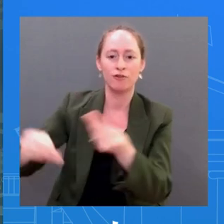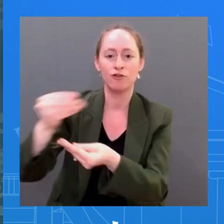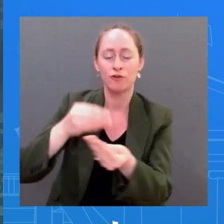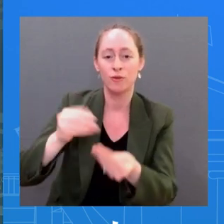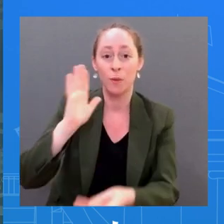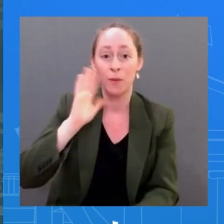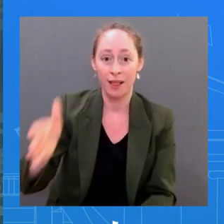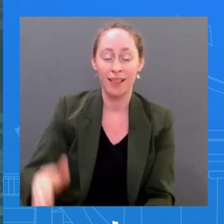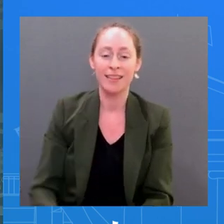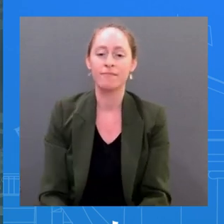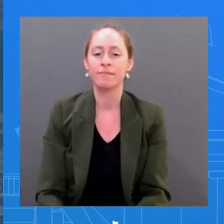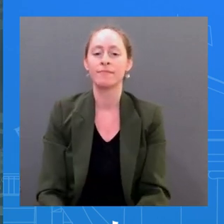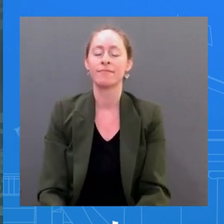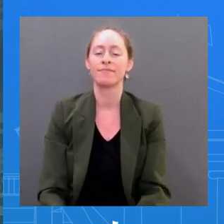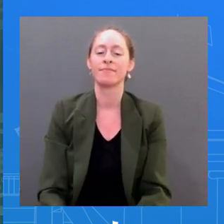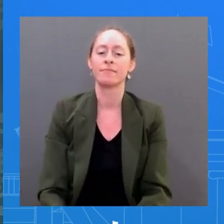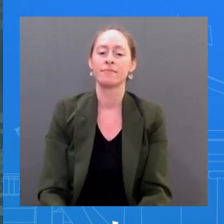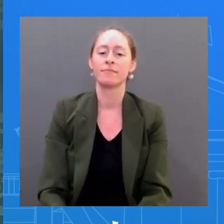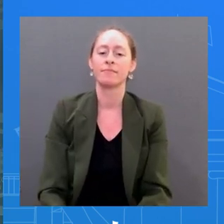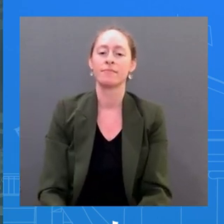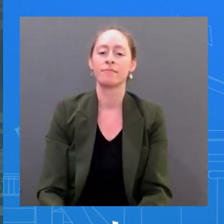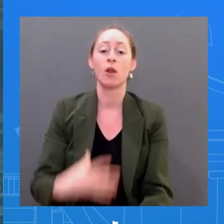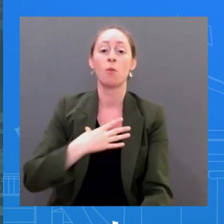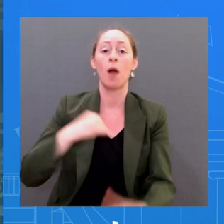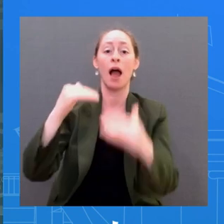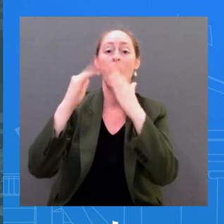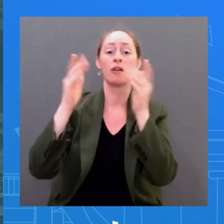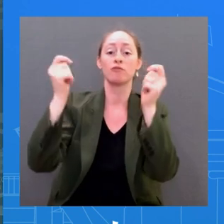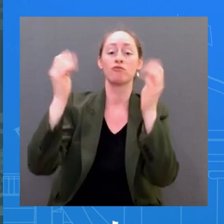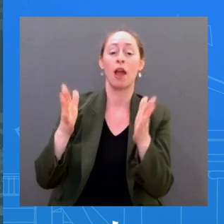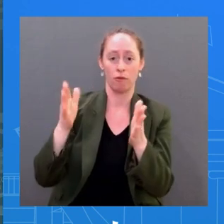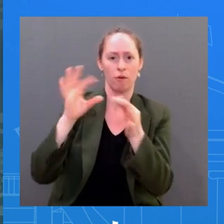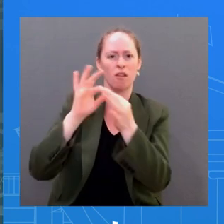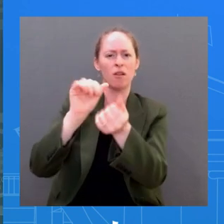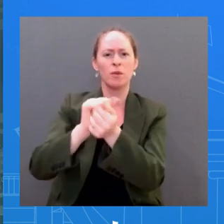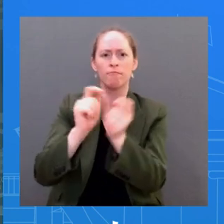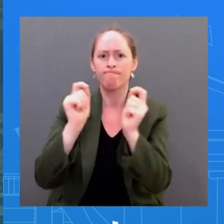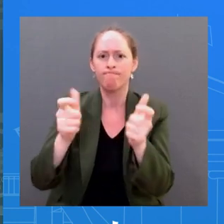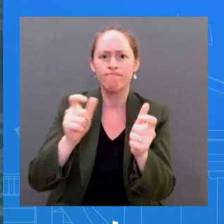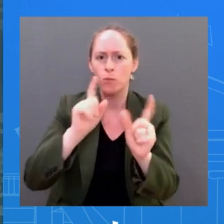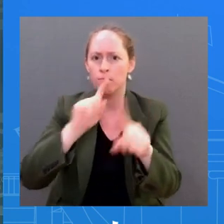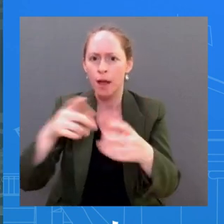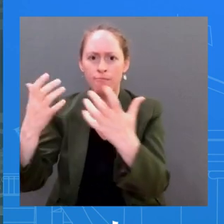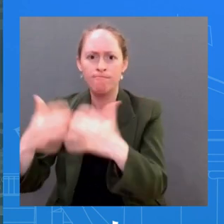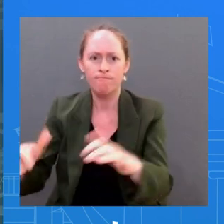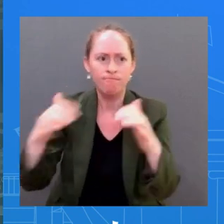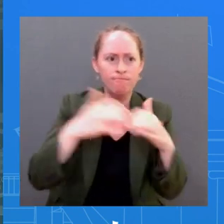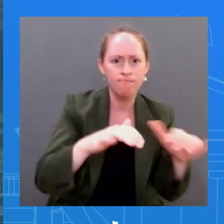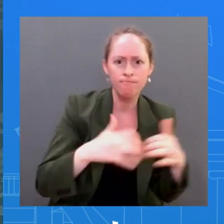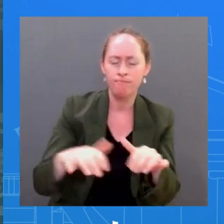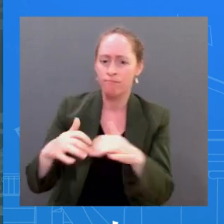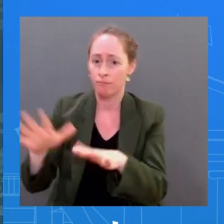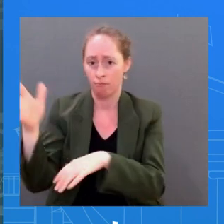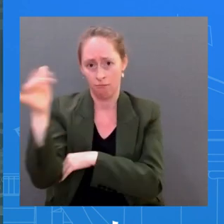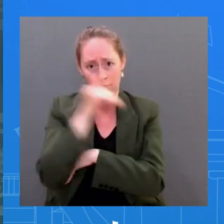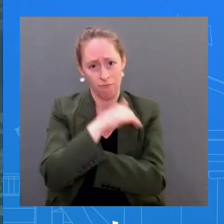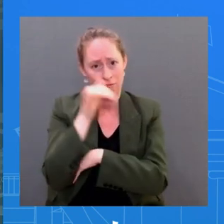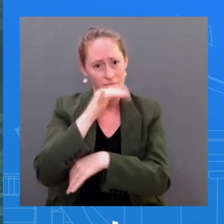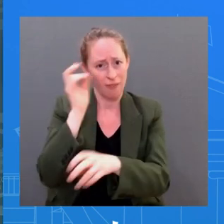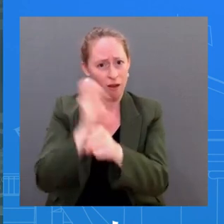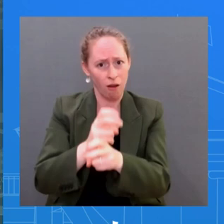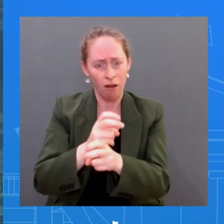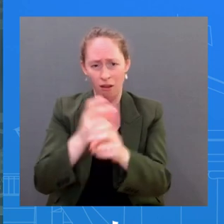Rapid Response for the past 60 months, responding to the most challenging and difficult issues imaginable. Yet,